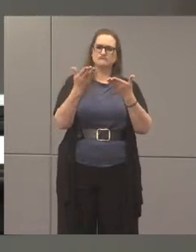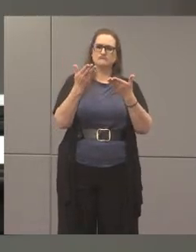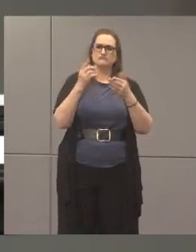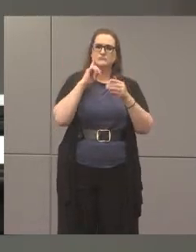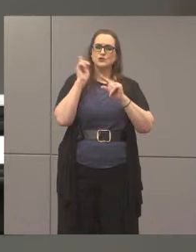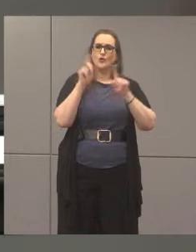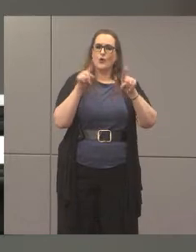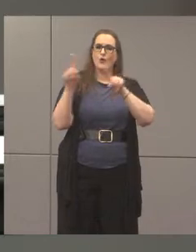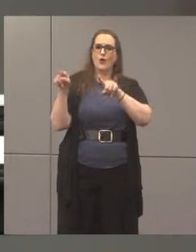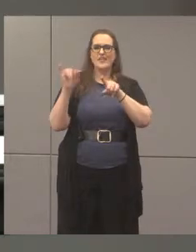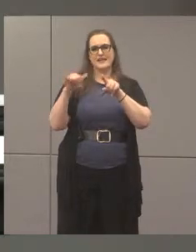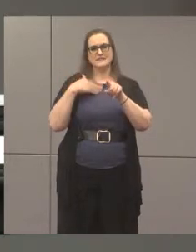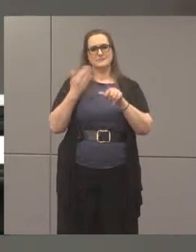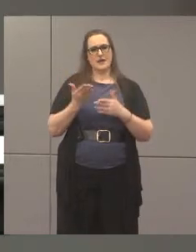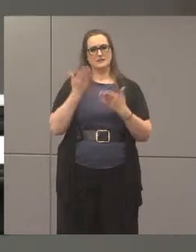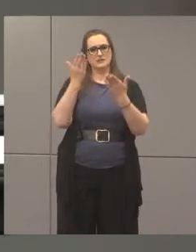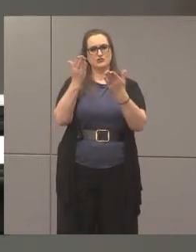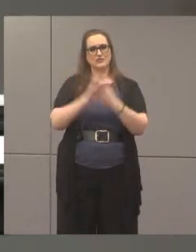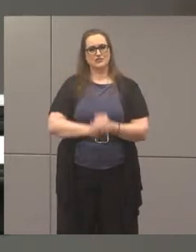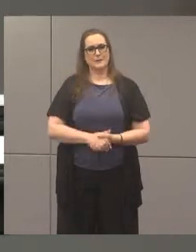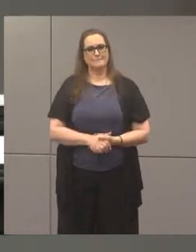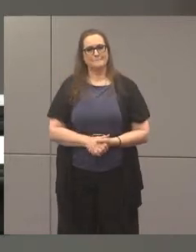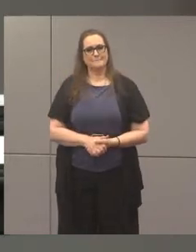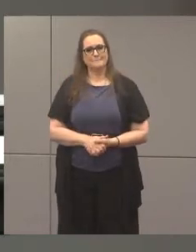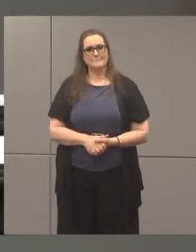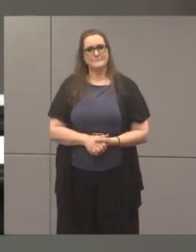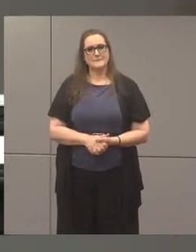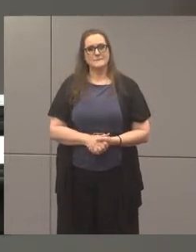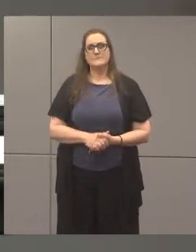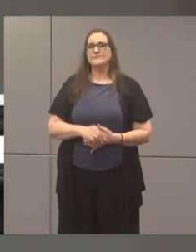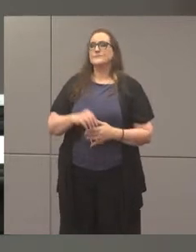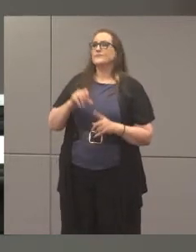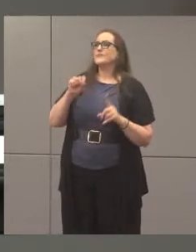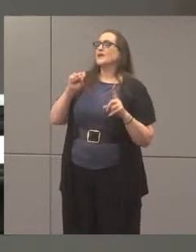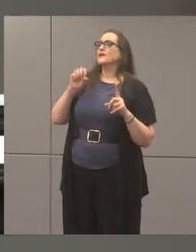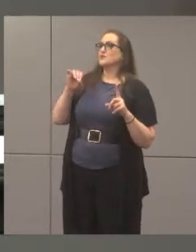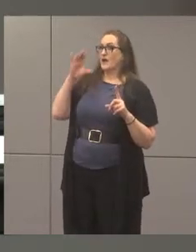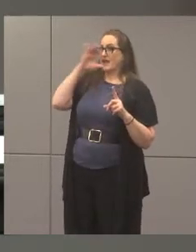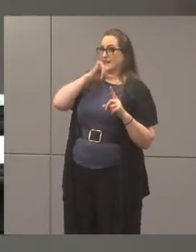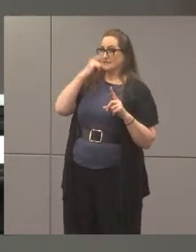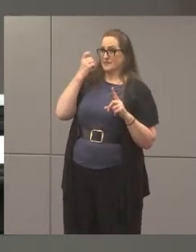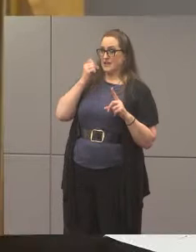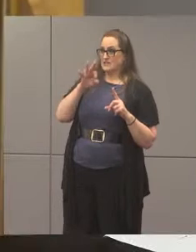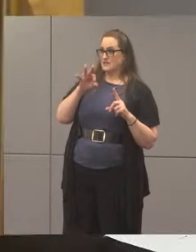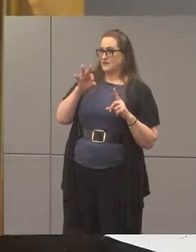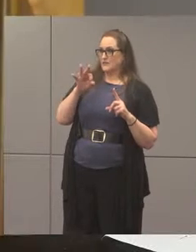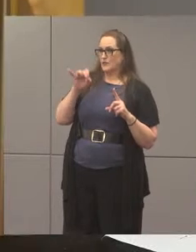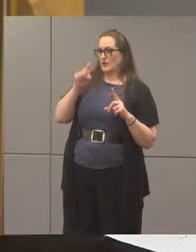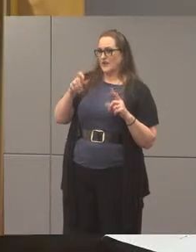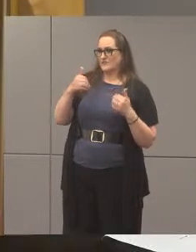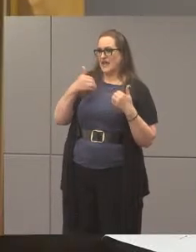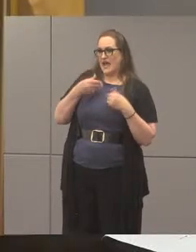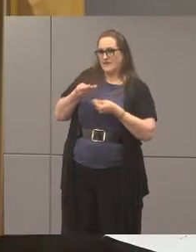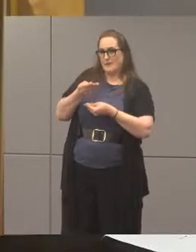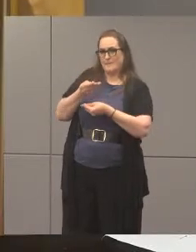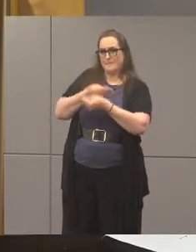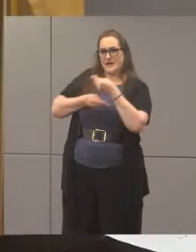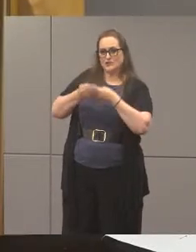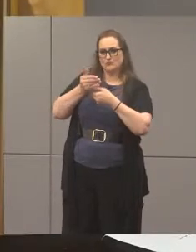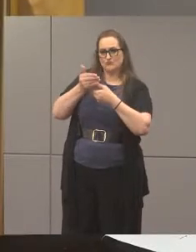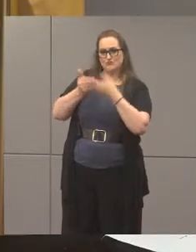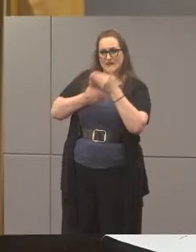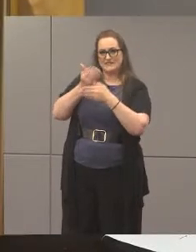that's what I'm suggesting. So I guess because of, we have to have the budget